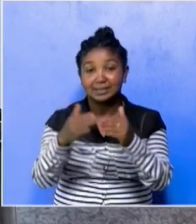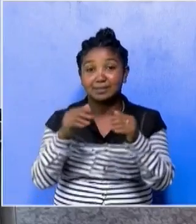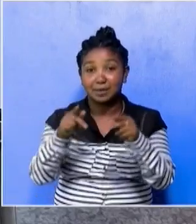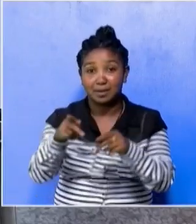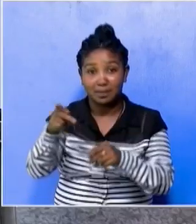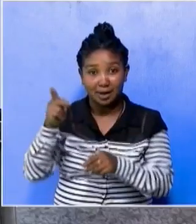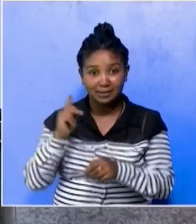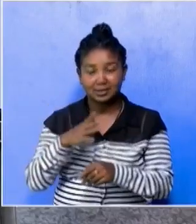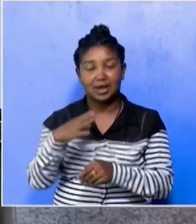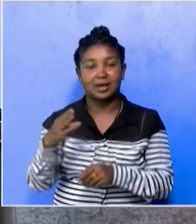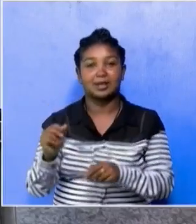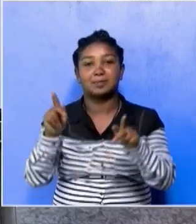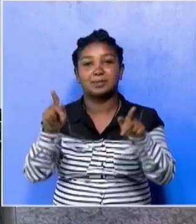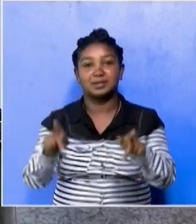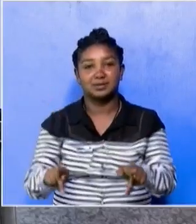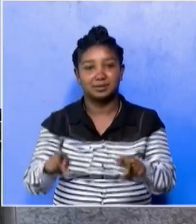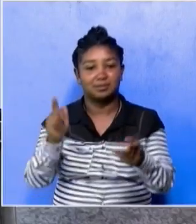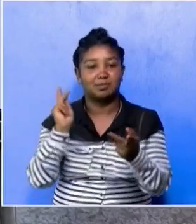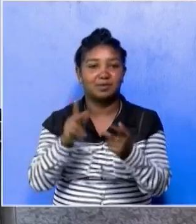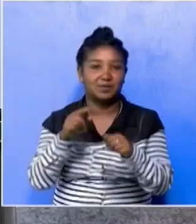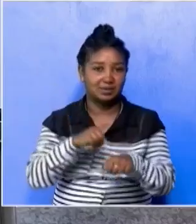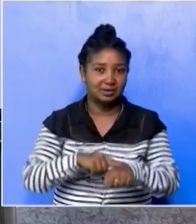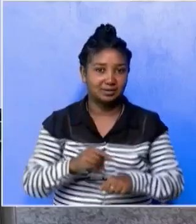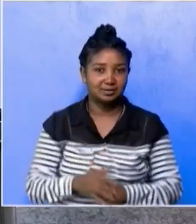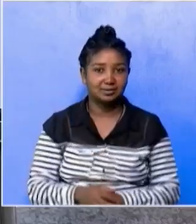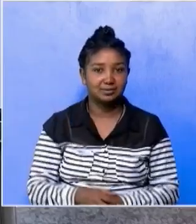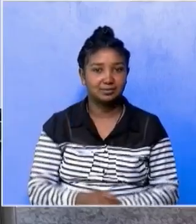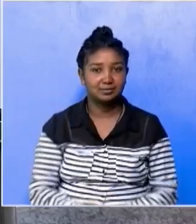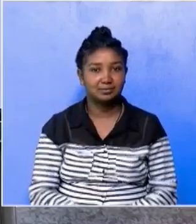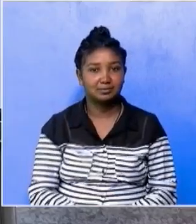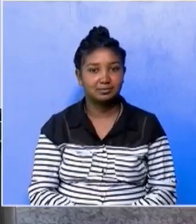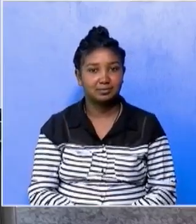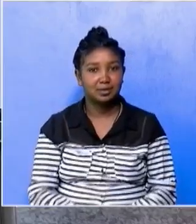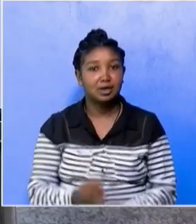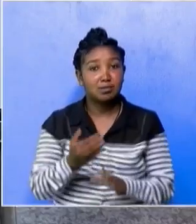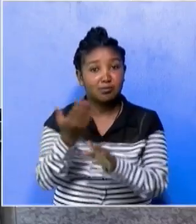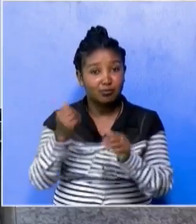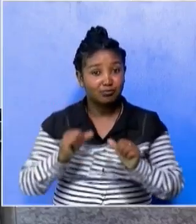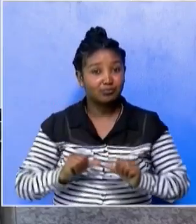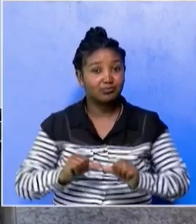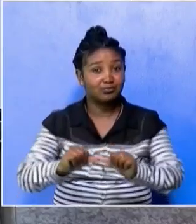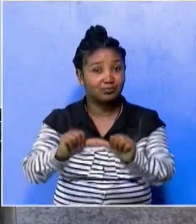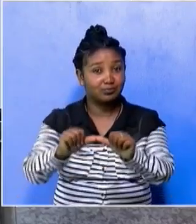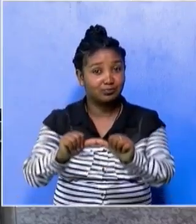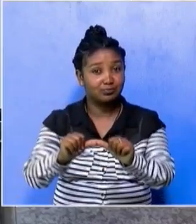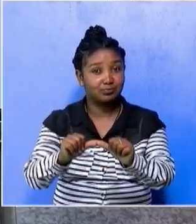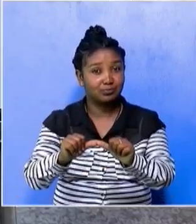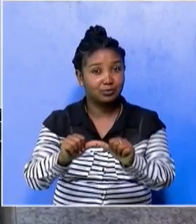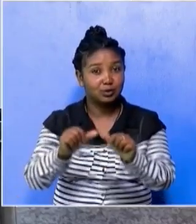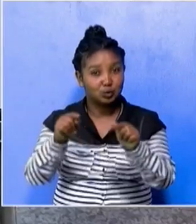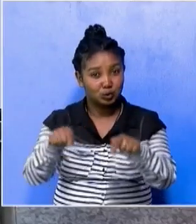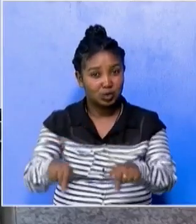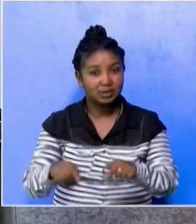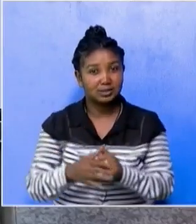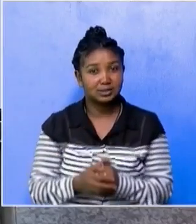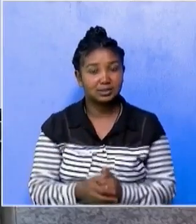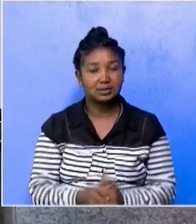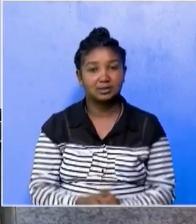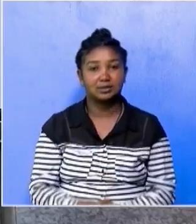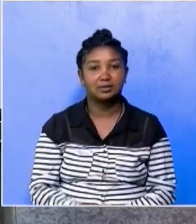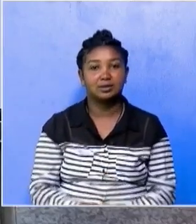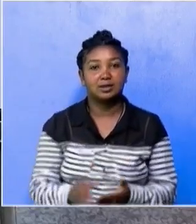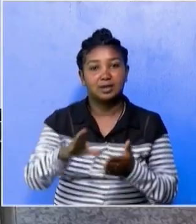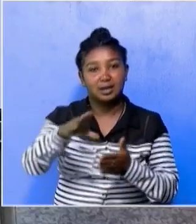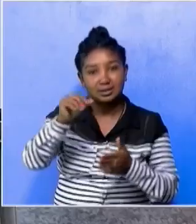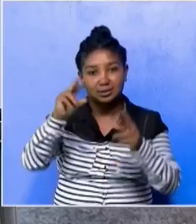past and present perfect tense. Before I'm going to produce today's